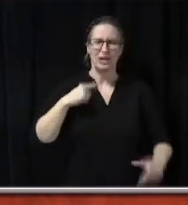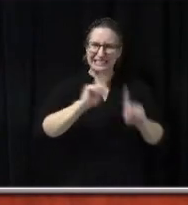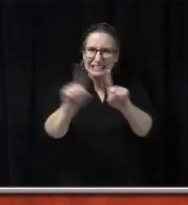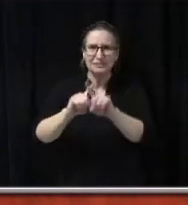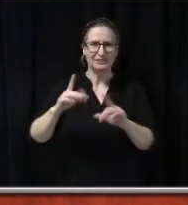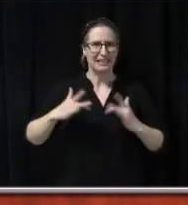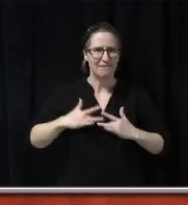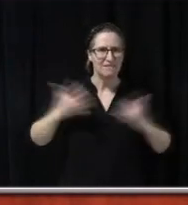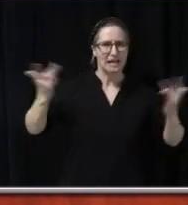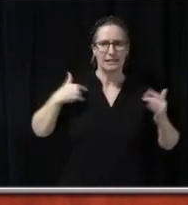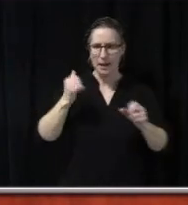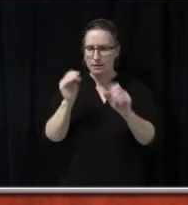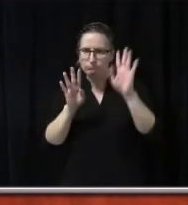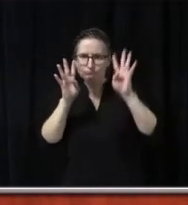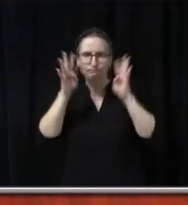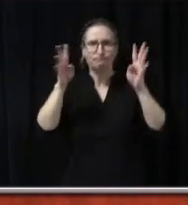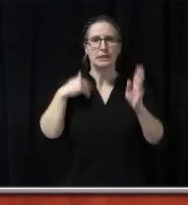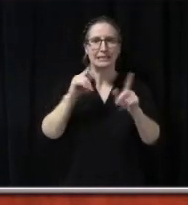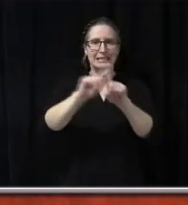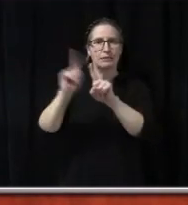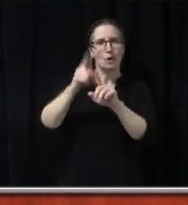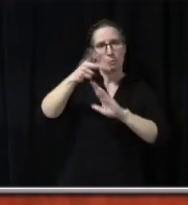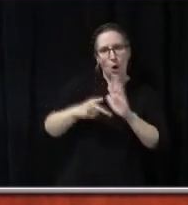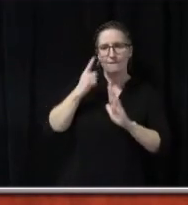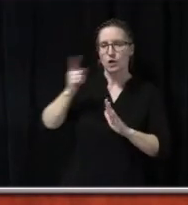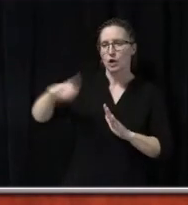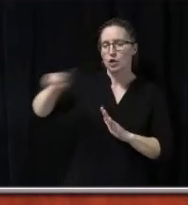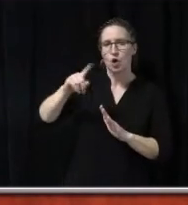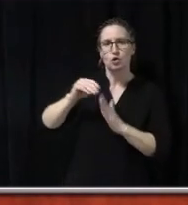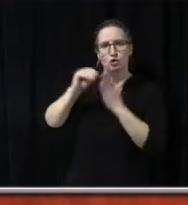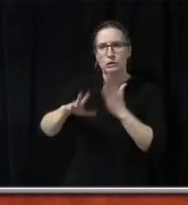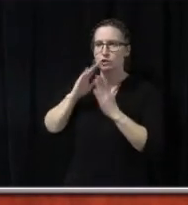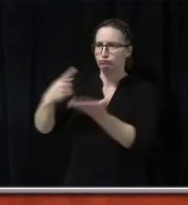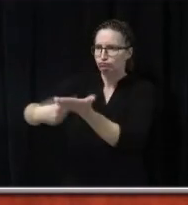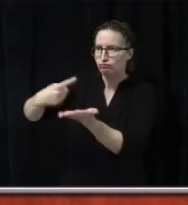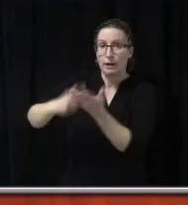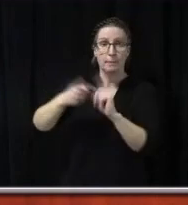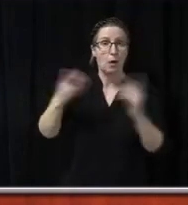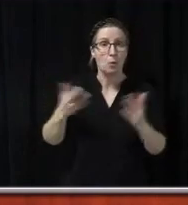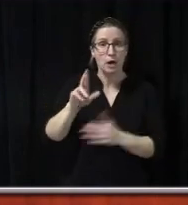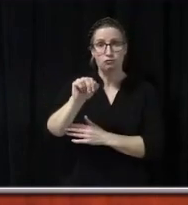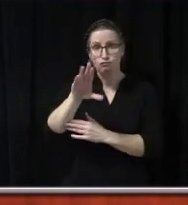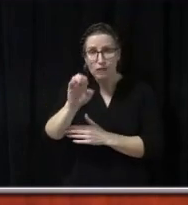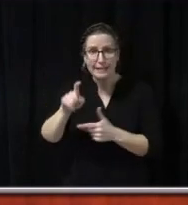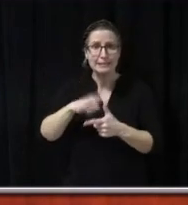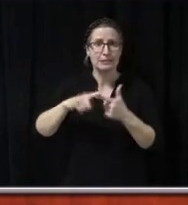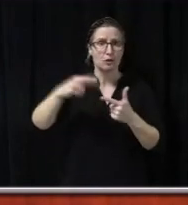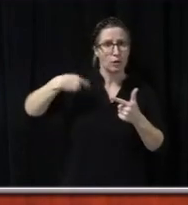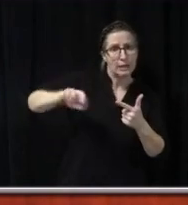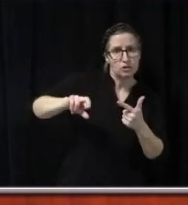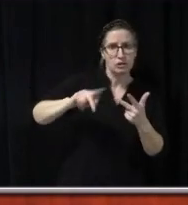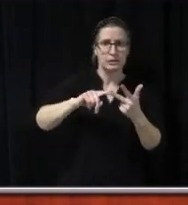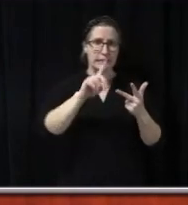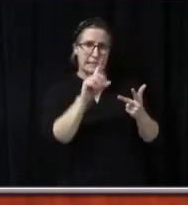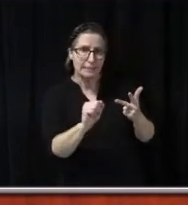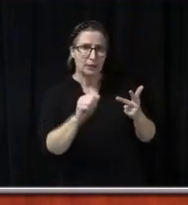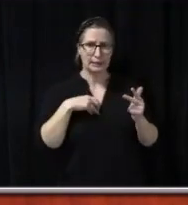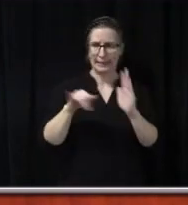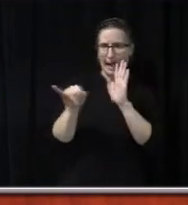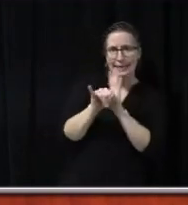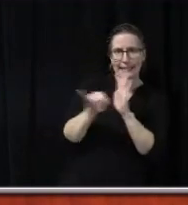and created programs that allow students to discuss difficult topics: race, religion, disability, and